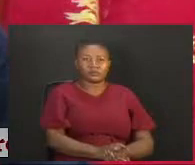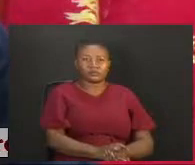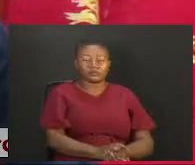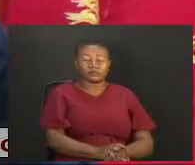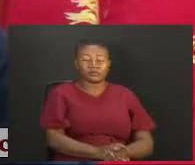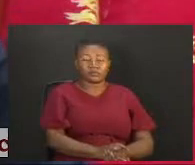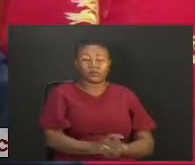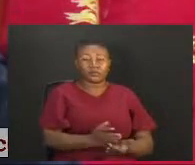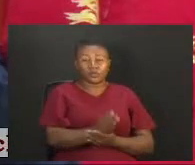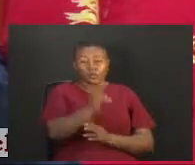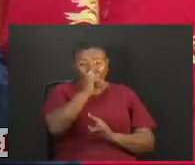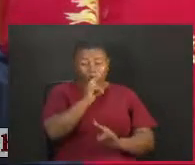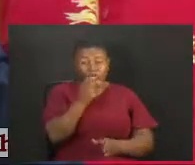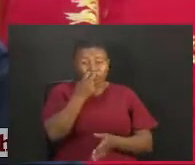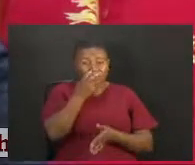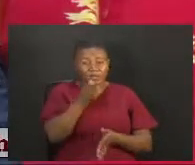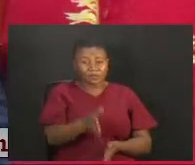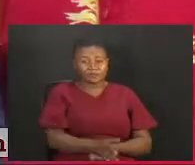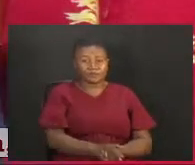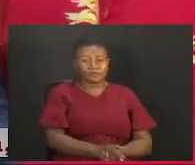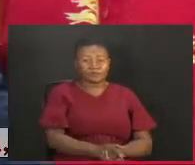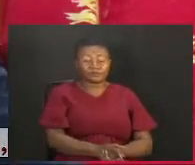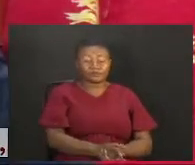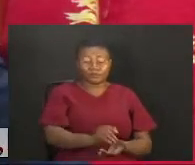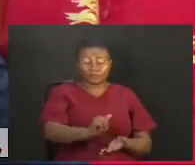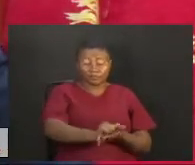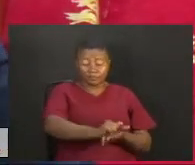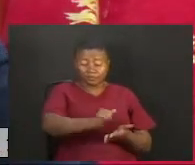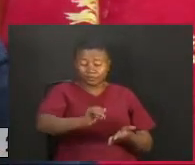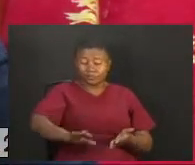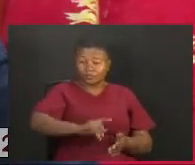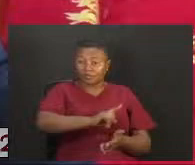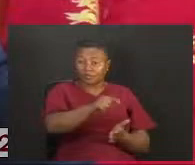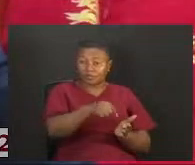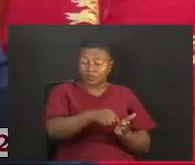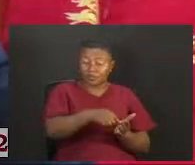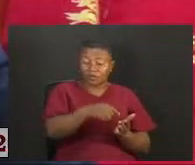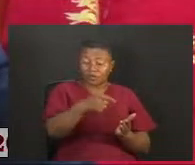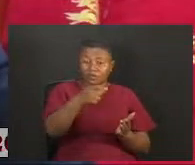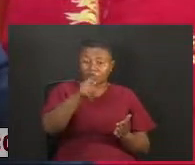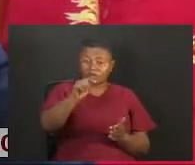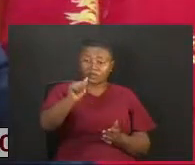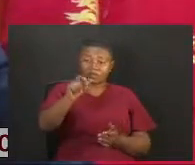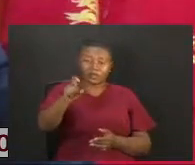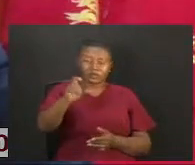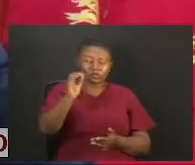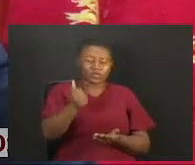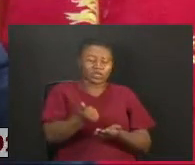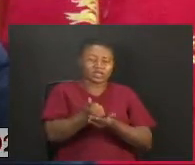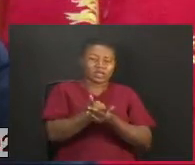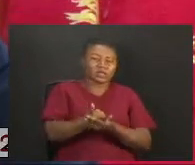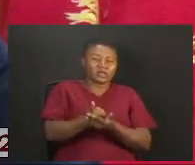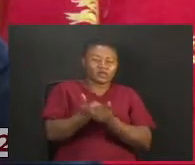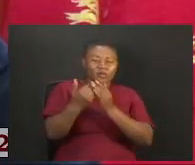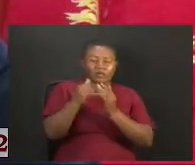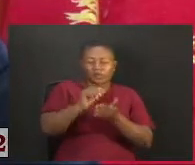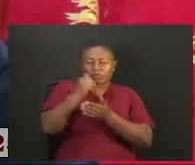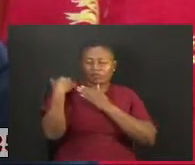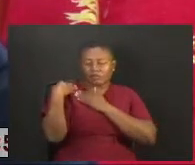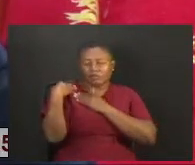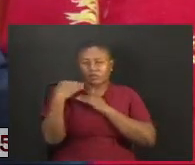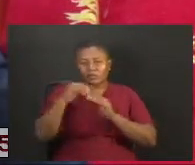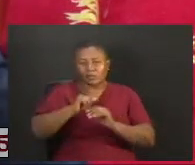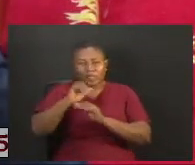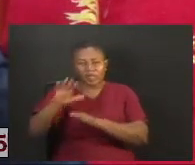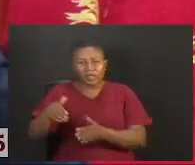Right, Honorable Speaker, the removal of these taxes will ease the burden on households and improve their